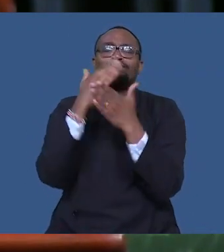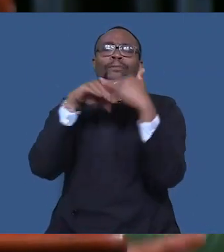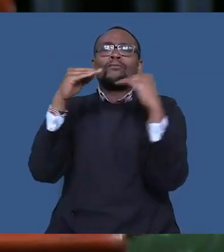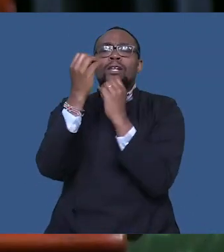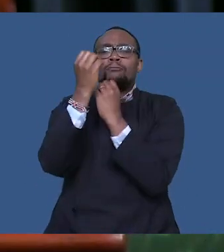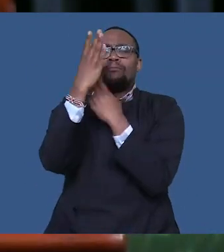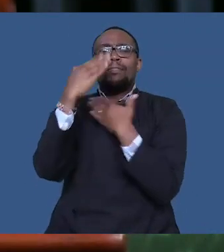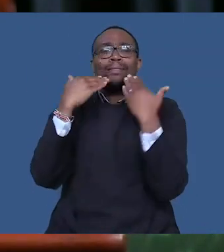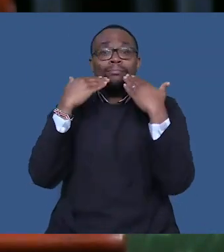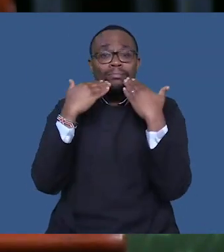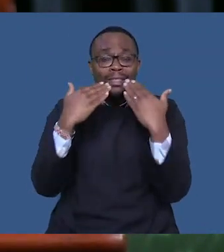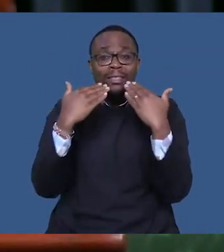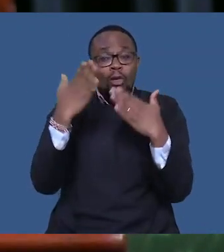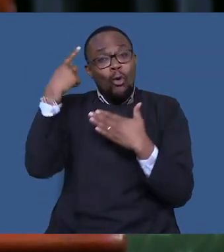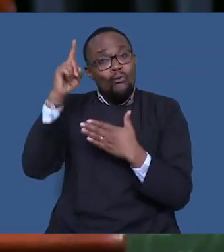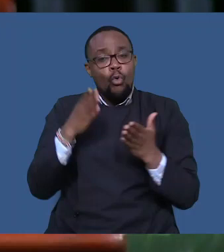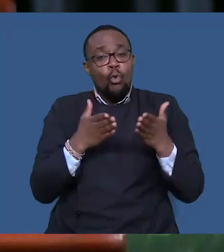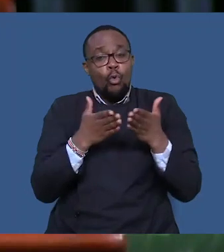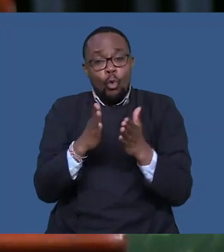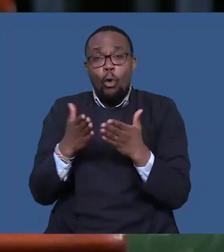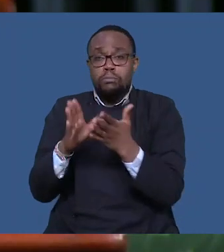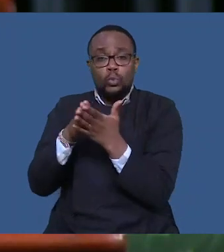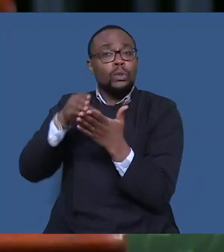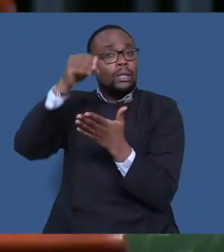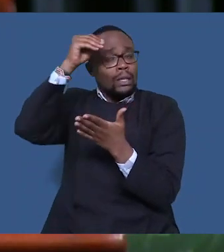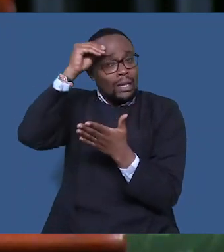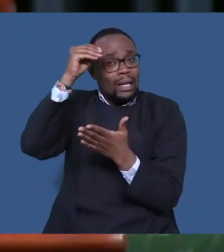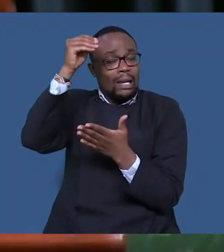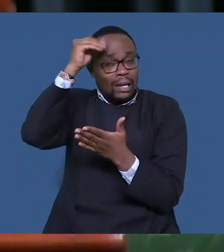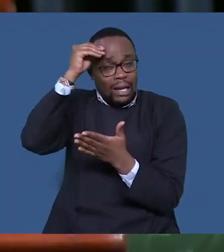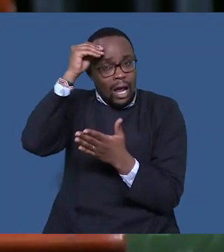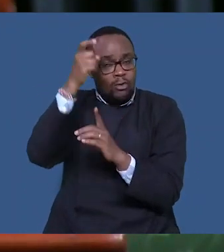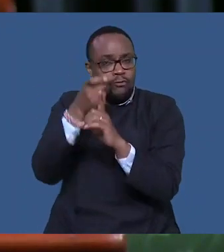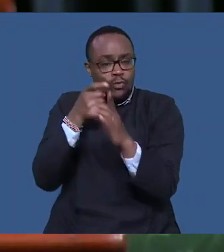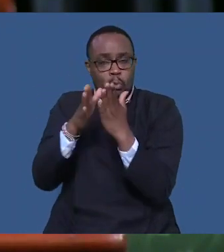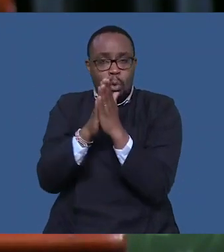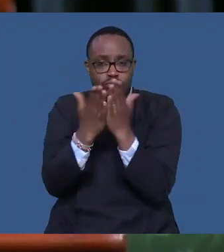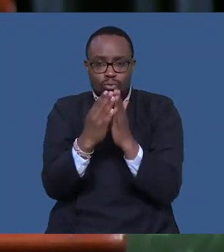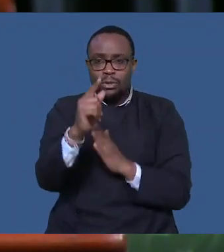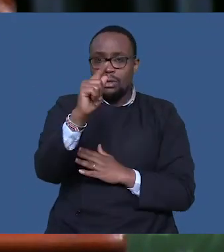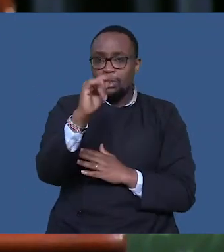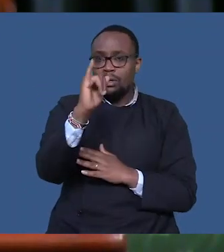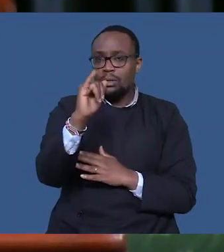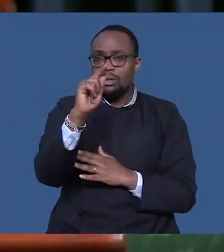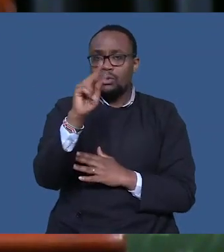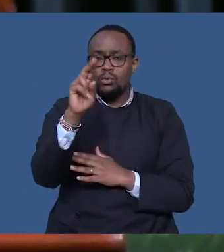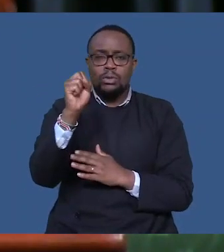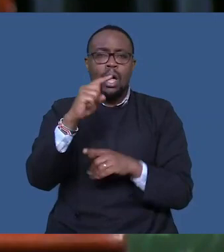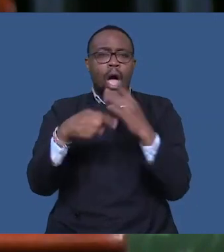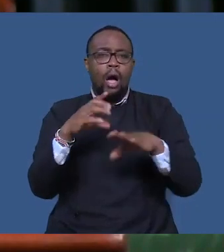Heavenly Father, we want to thank you so much for the opportunity to just learn from the book of Titus, the need to take